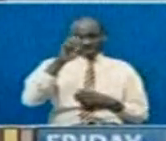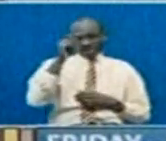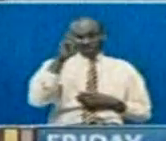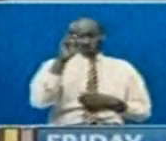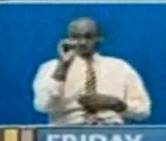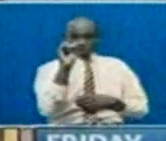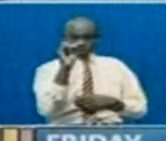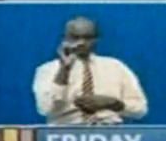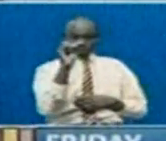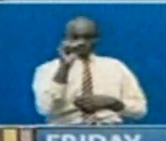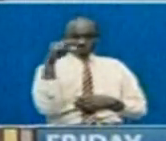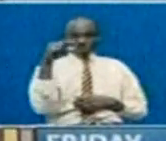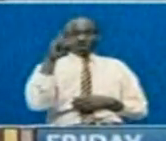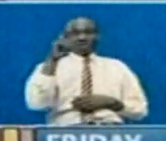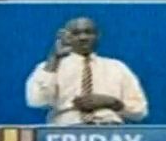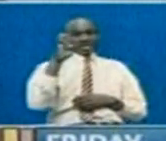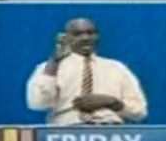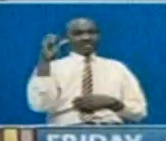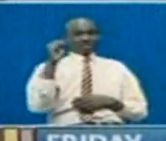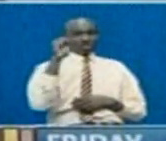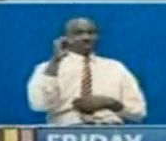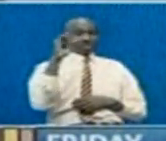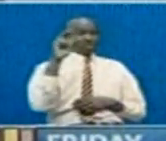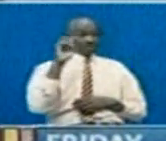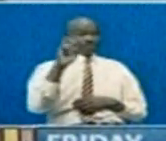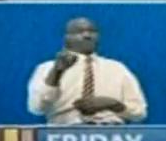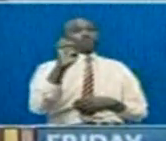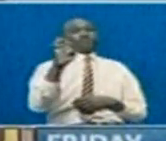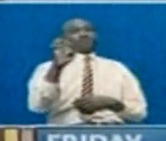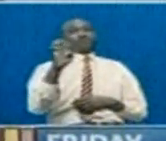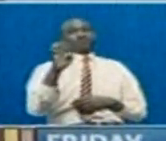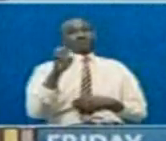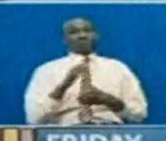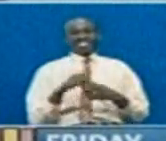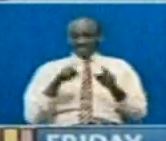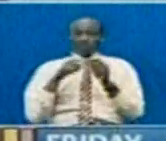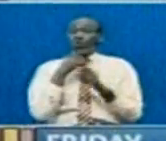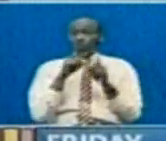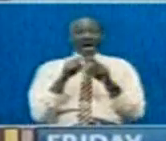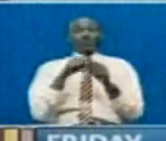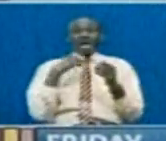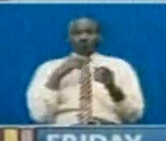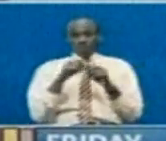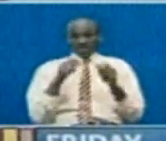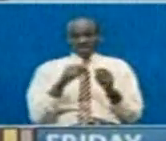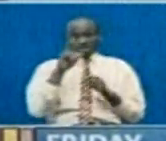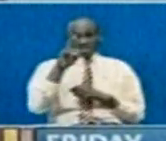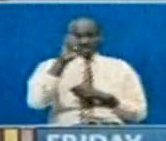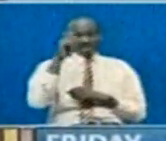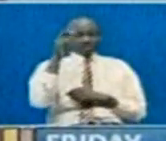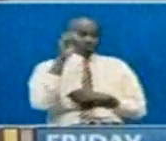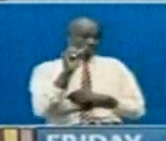say retrogressive. Okay. Retrogressive, not retrogressive. Just like we talk about